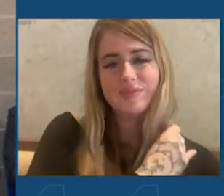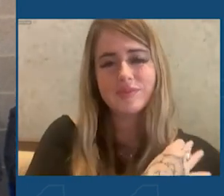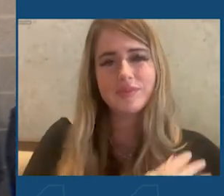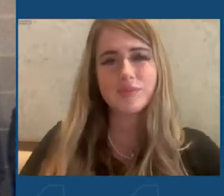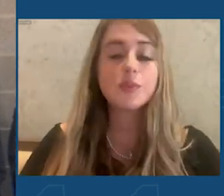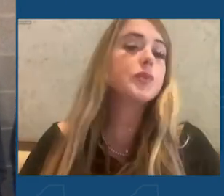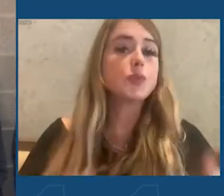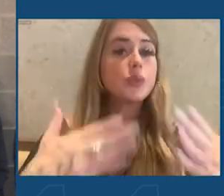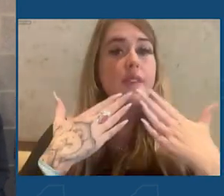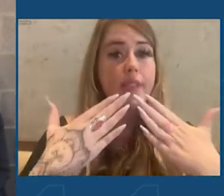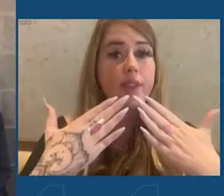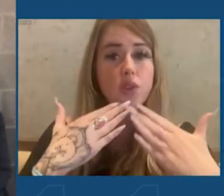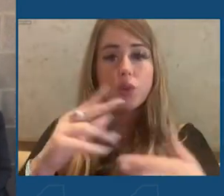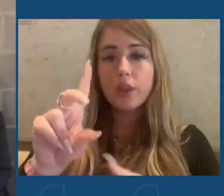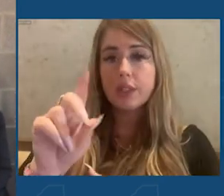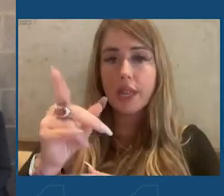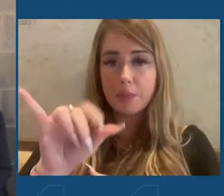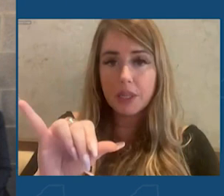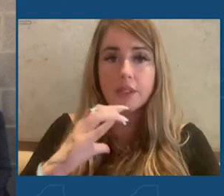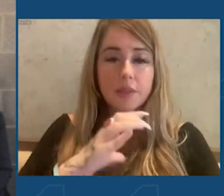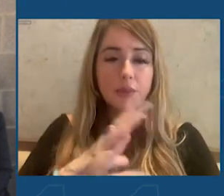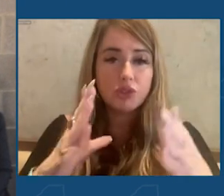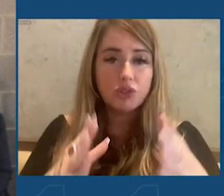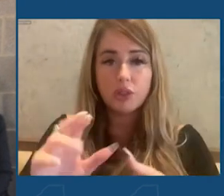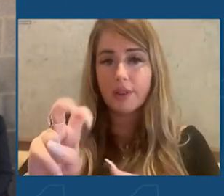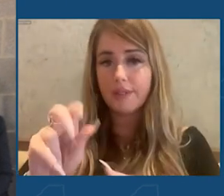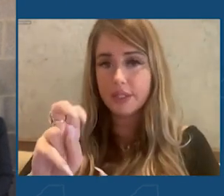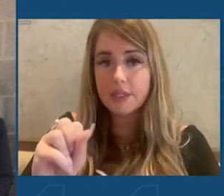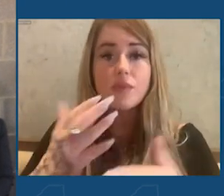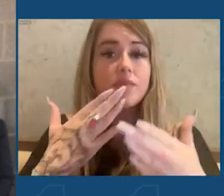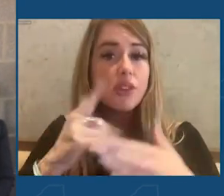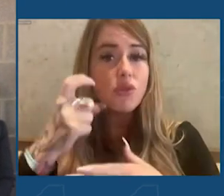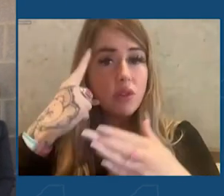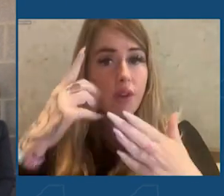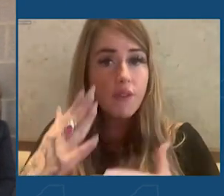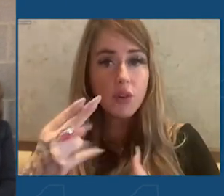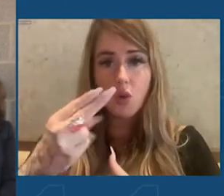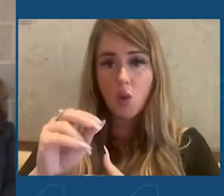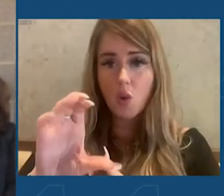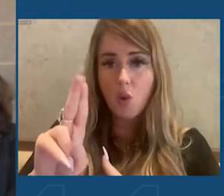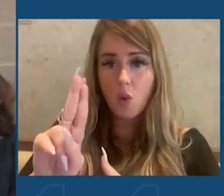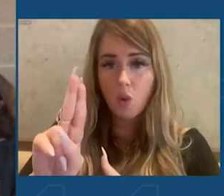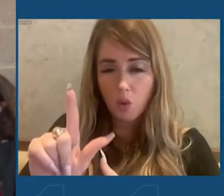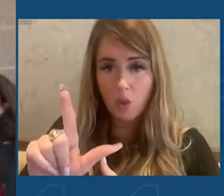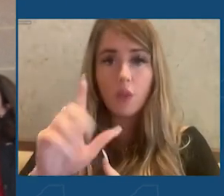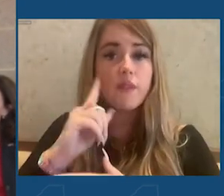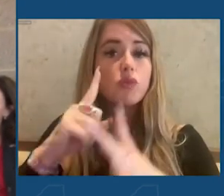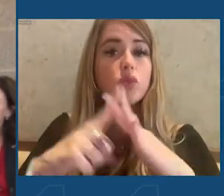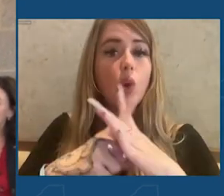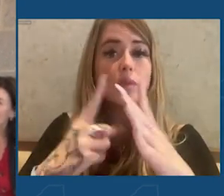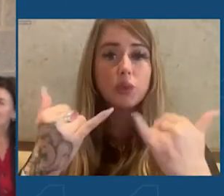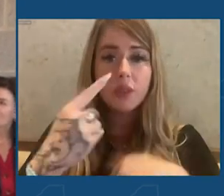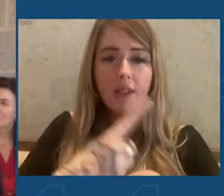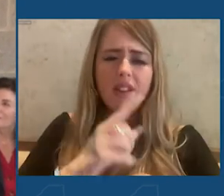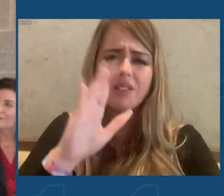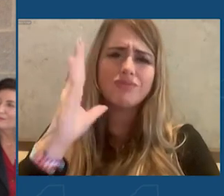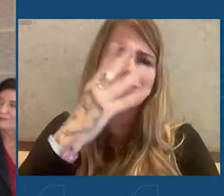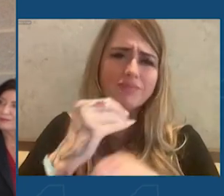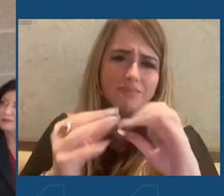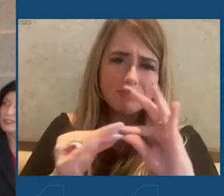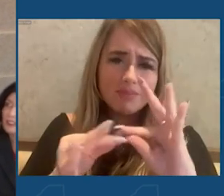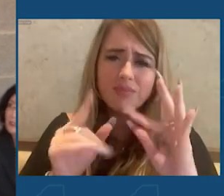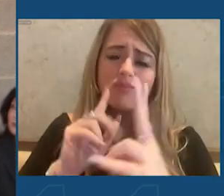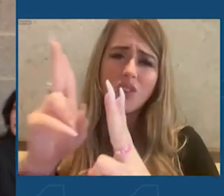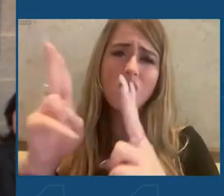Thank you, Deputy Commissioner Evans. Thank you, Governor Hochul, for being here and for your very gracious remarks. It's certainly a privilege and honor to have you here